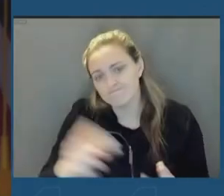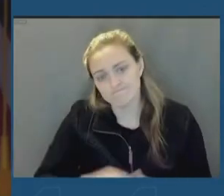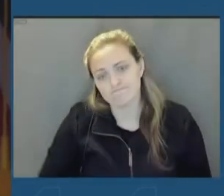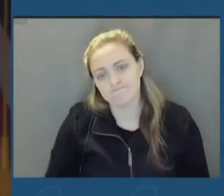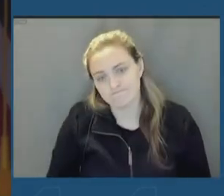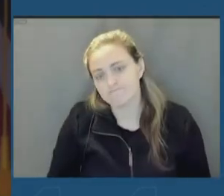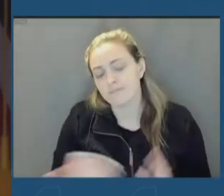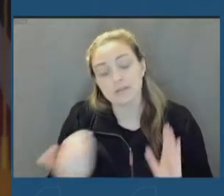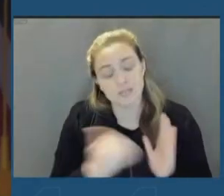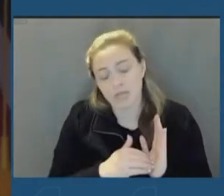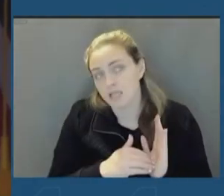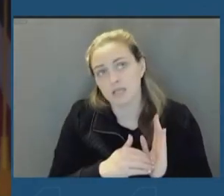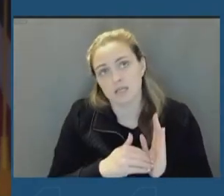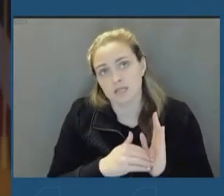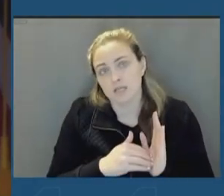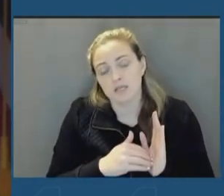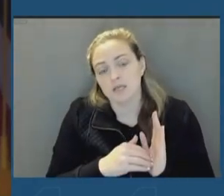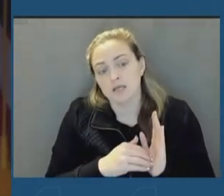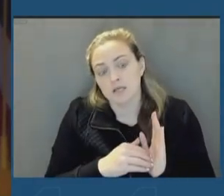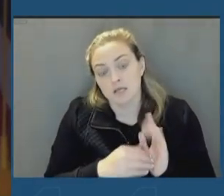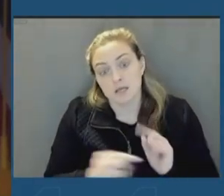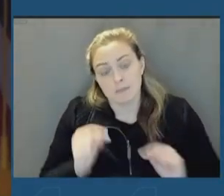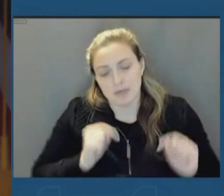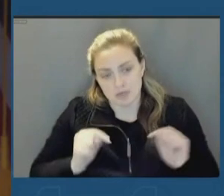again, back to